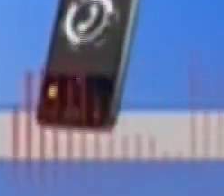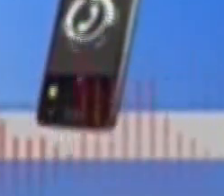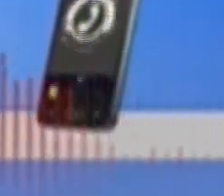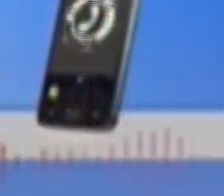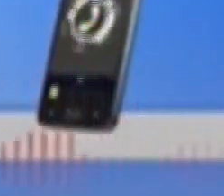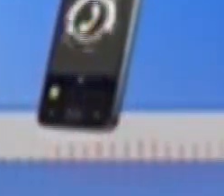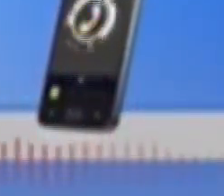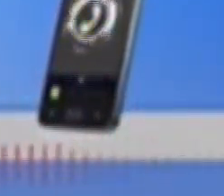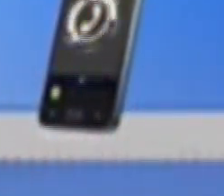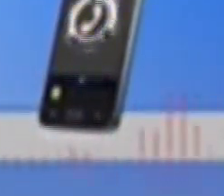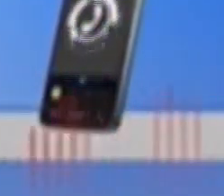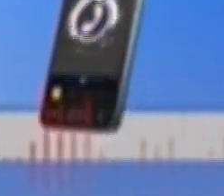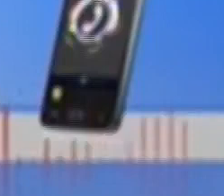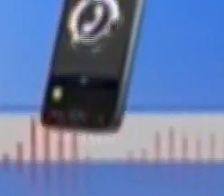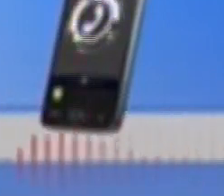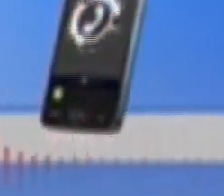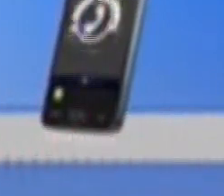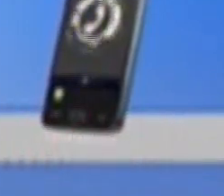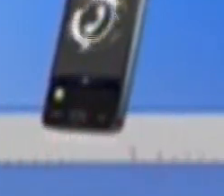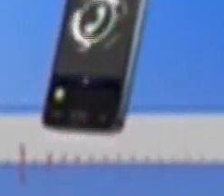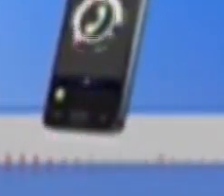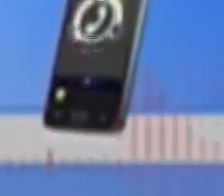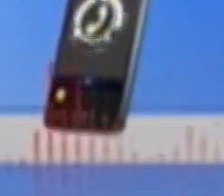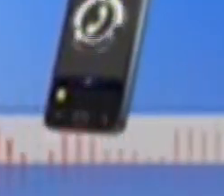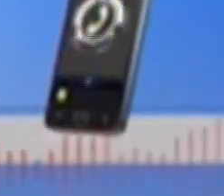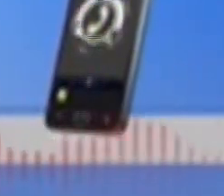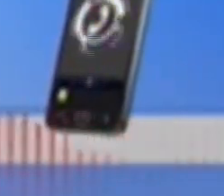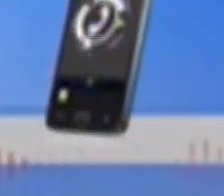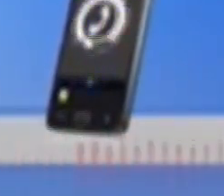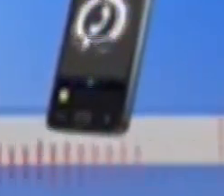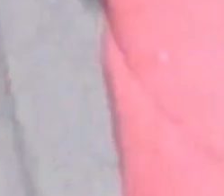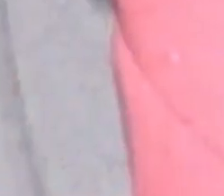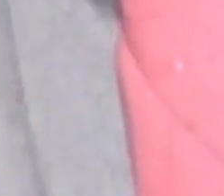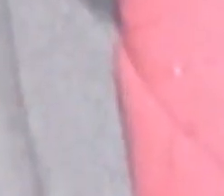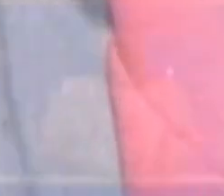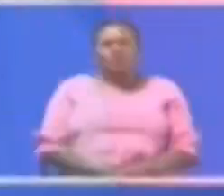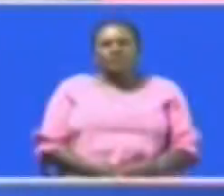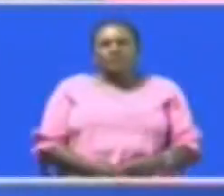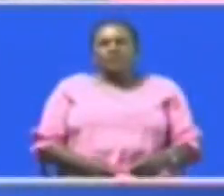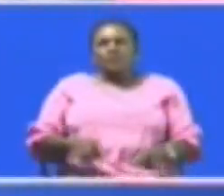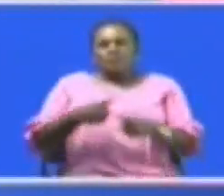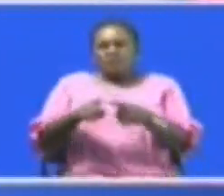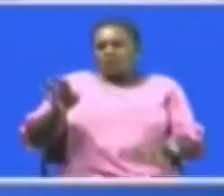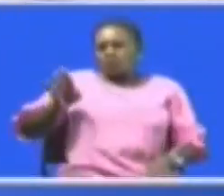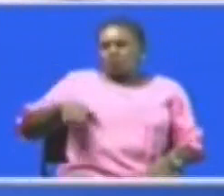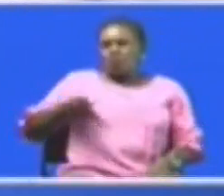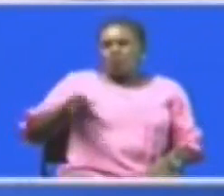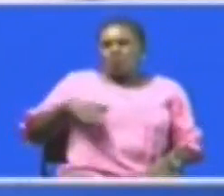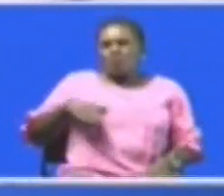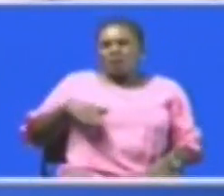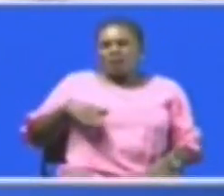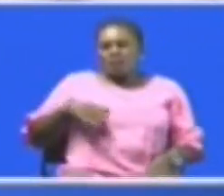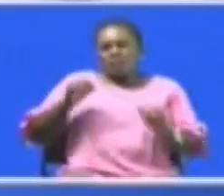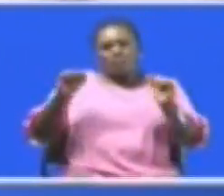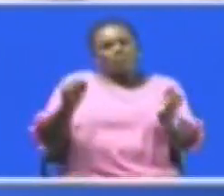au jamaa yake au mtu wa familia aje Jumatatu alafu tutaangalia ni lalamiko lipi. But Agnes will not be able